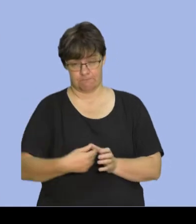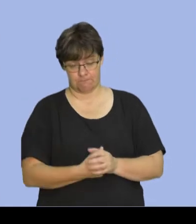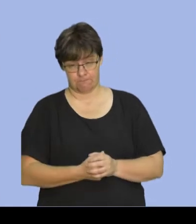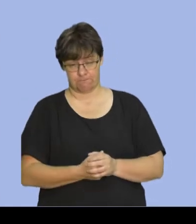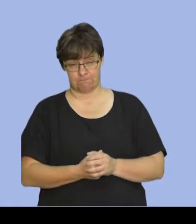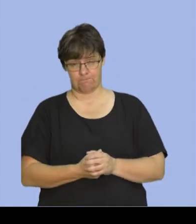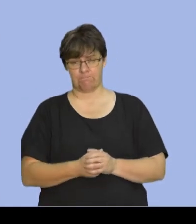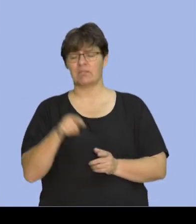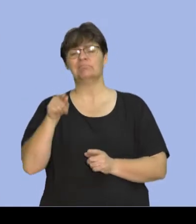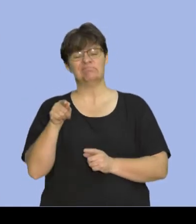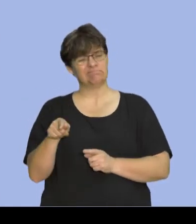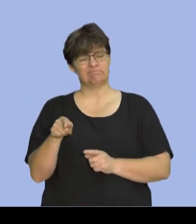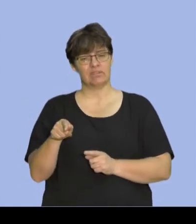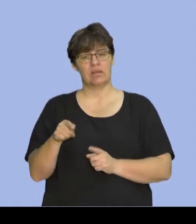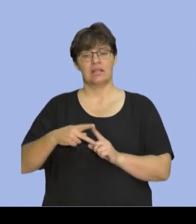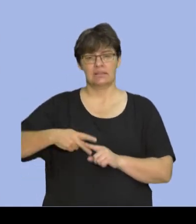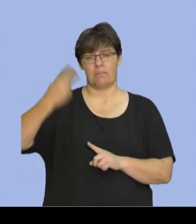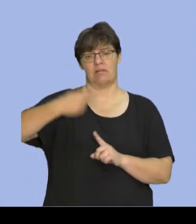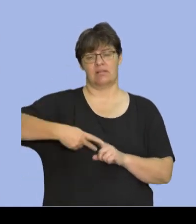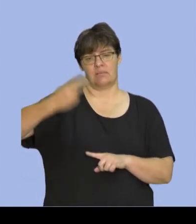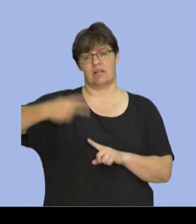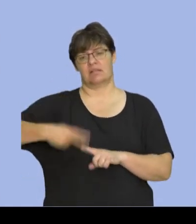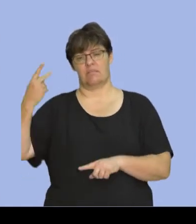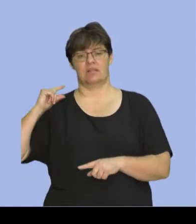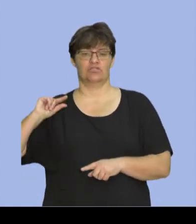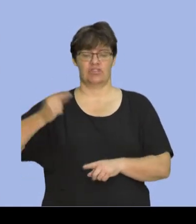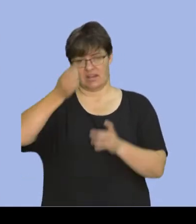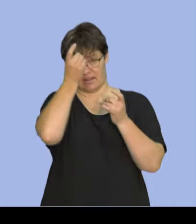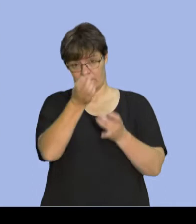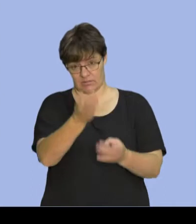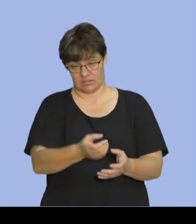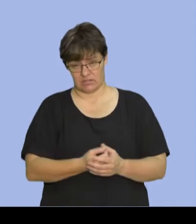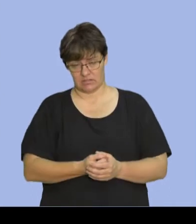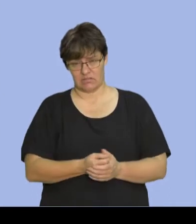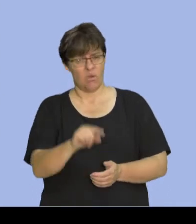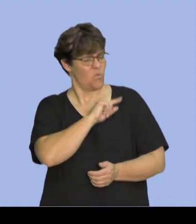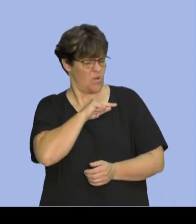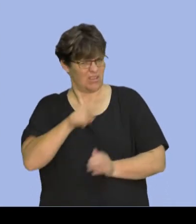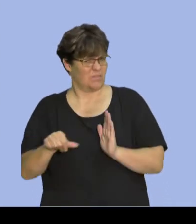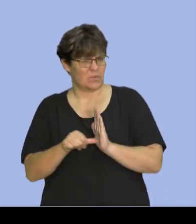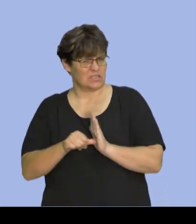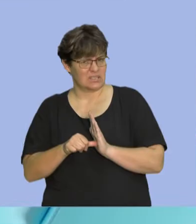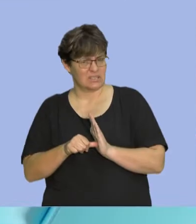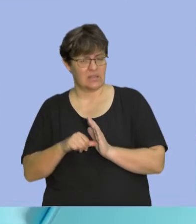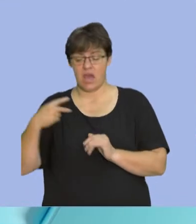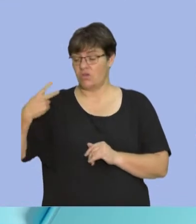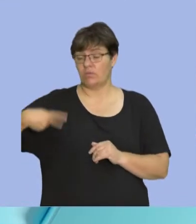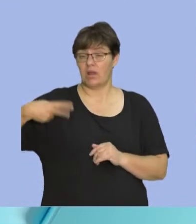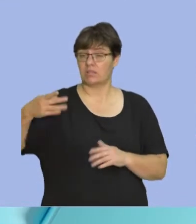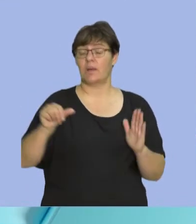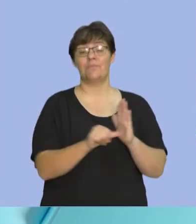this is essentially doubling the amount of genetic information. Why is this important? Replication is key